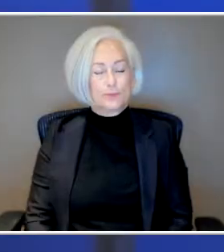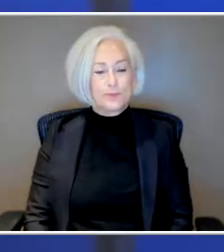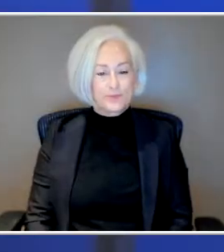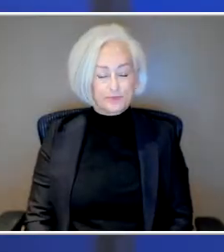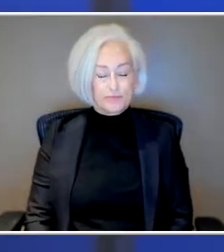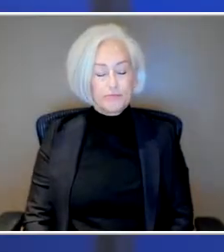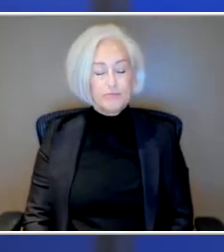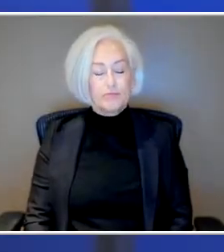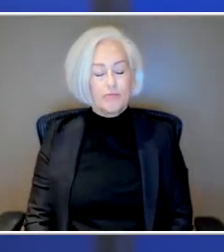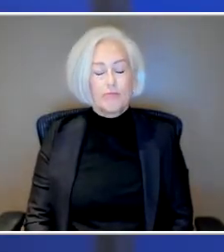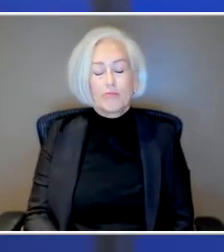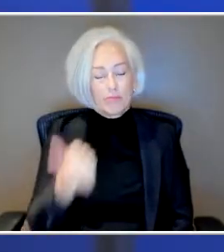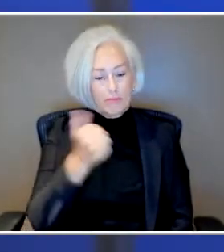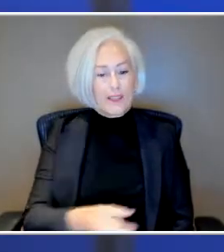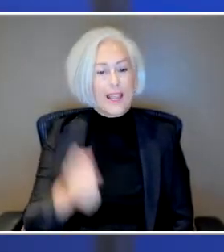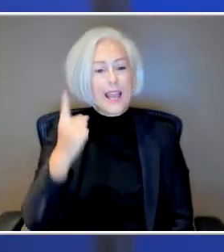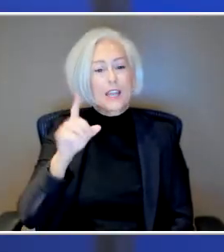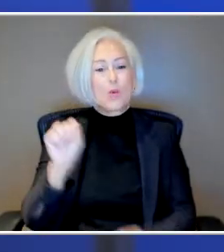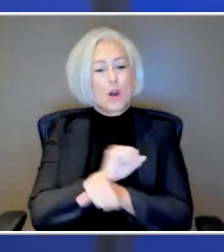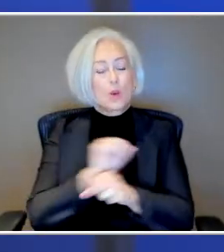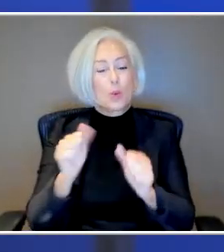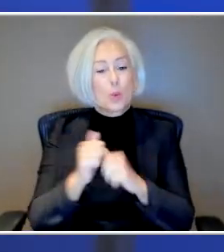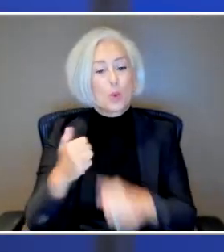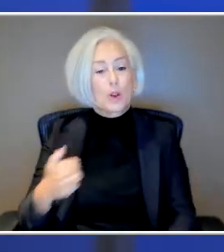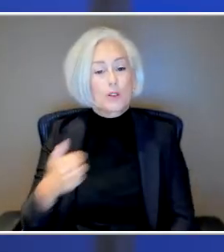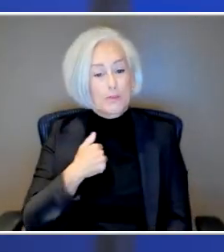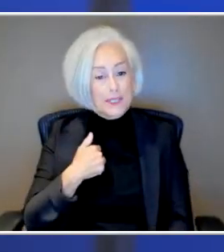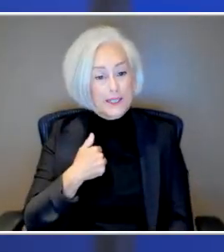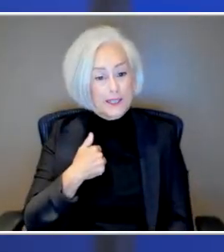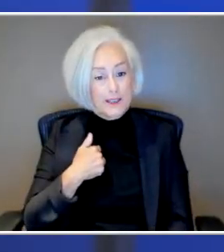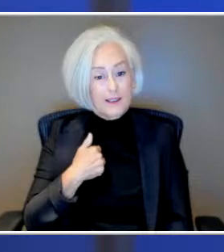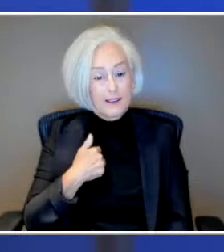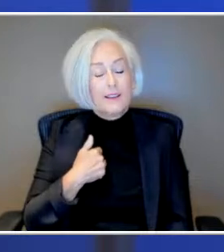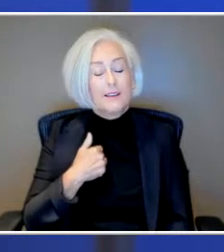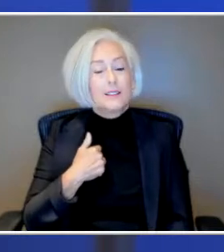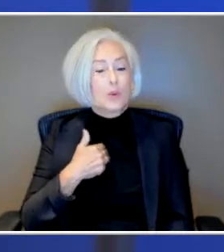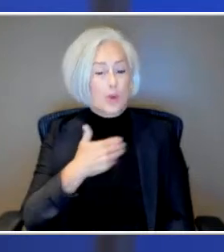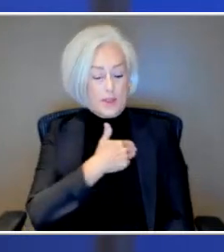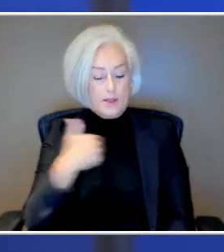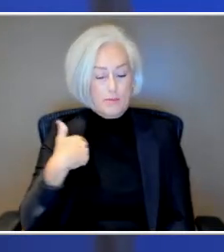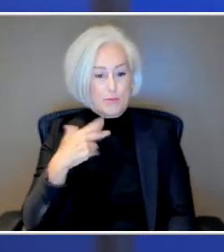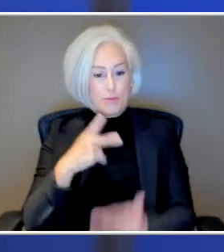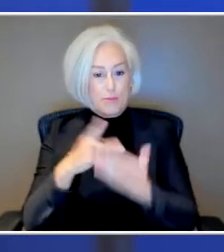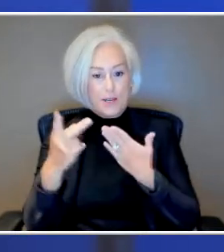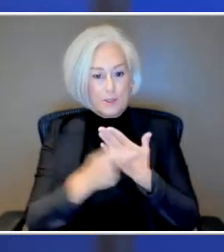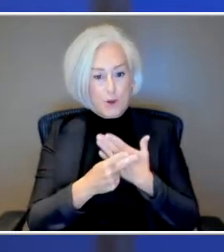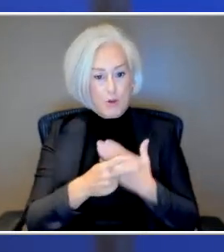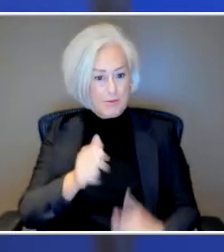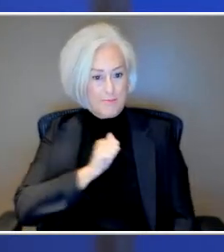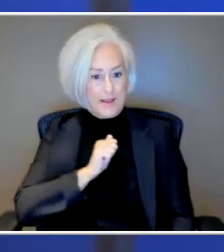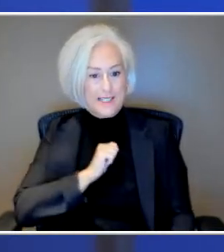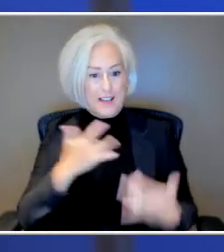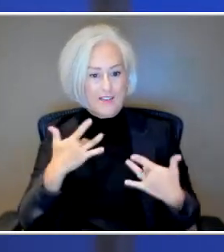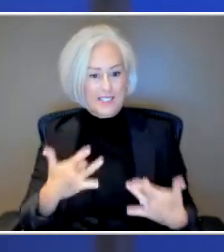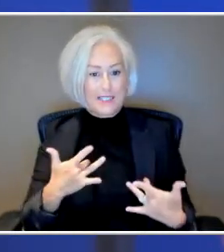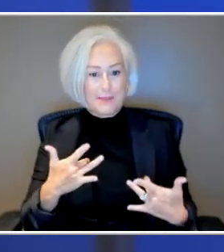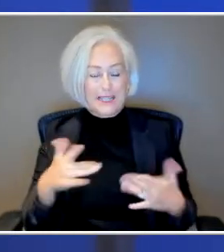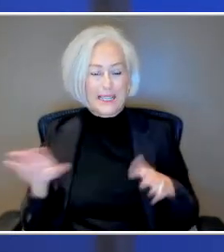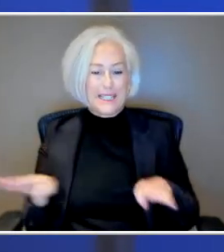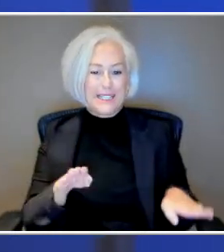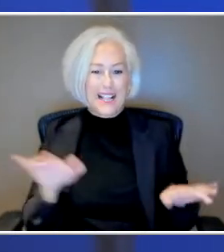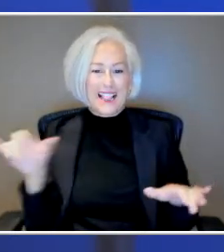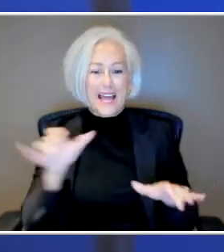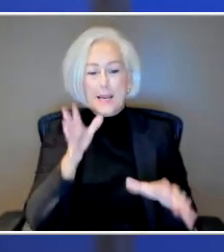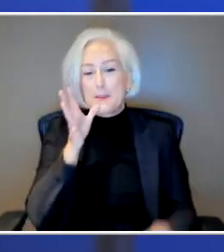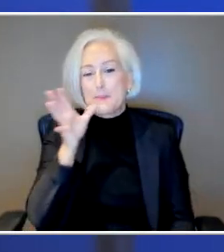anybody that works with me, especially within our breast program, will tell you I have a very maternal instinct and approach to everything with the